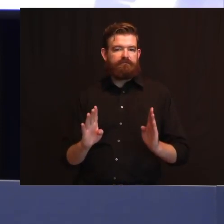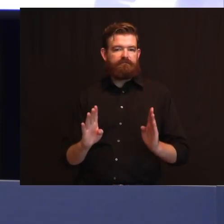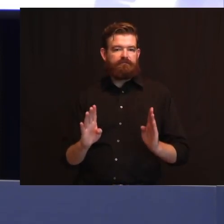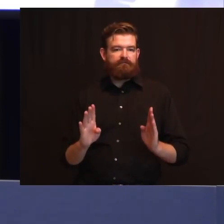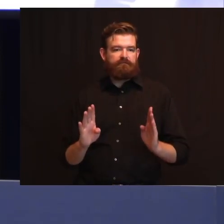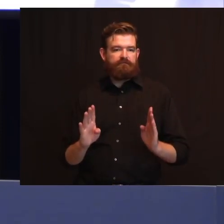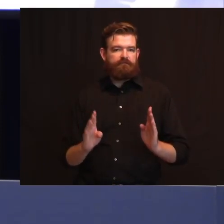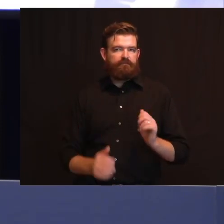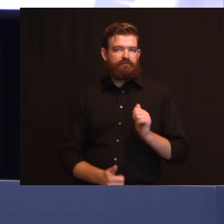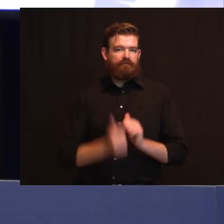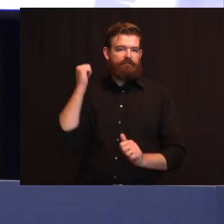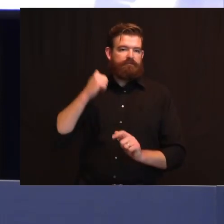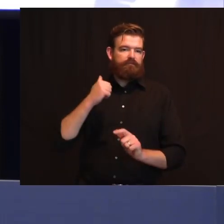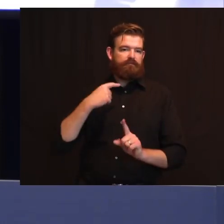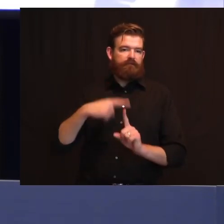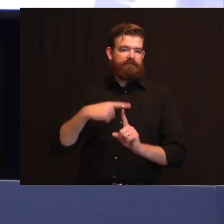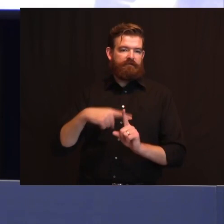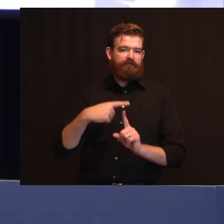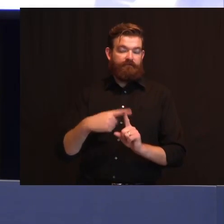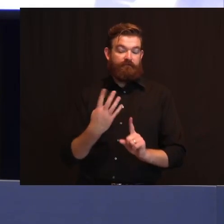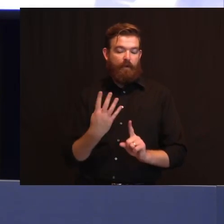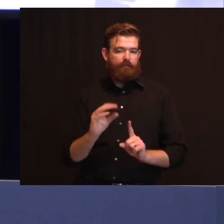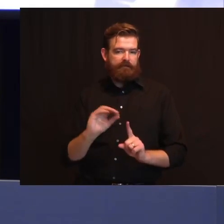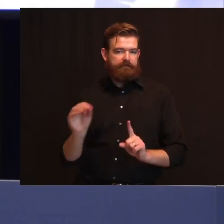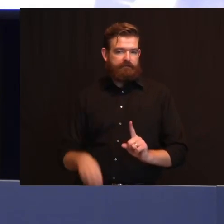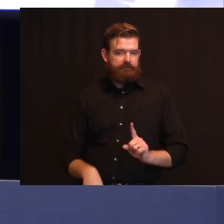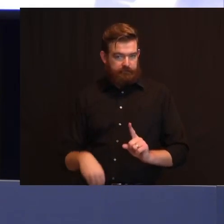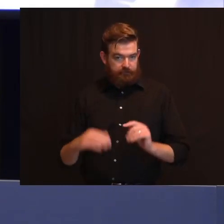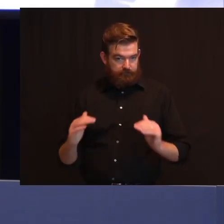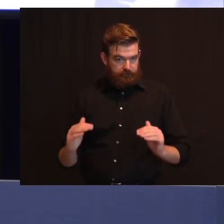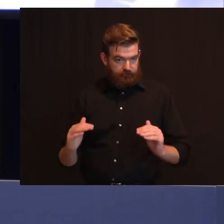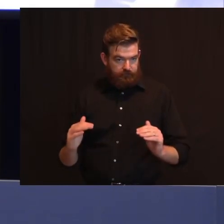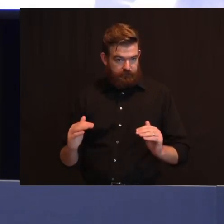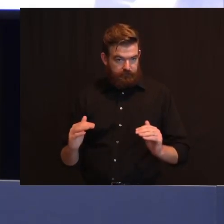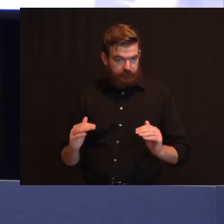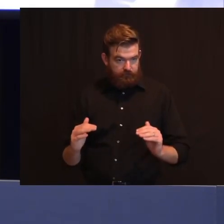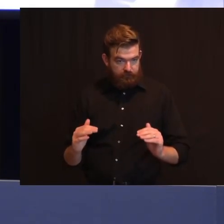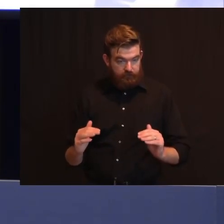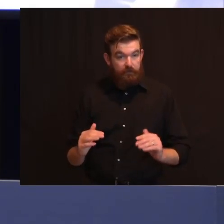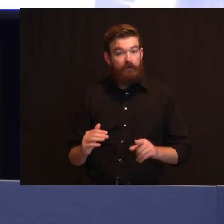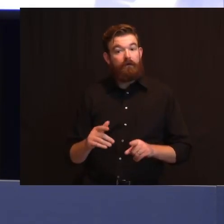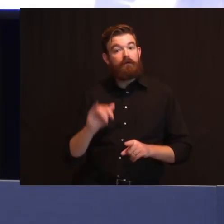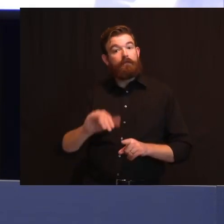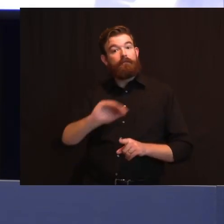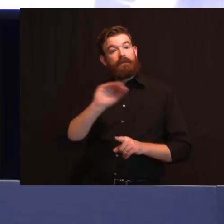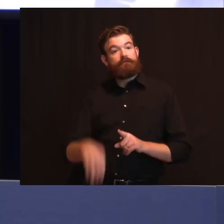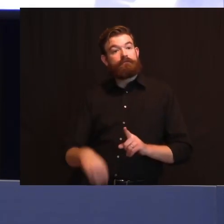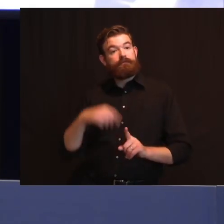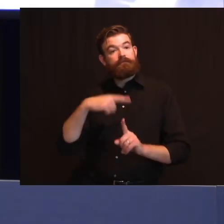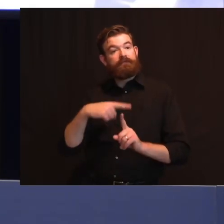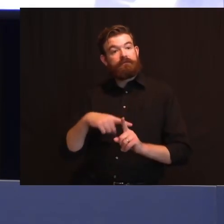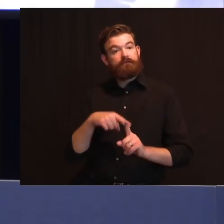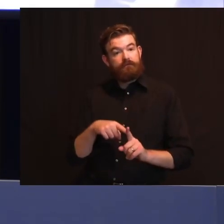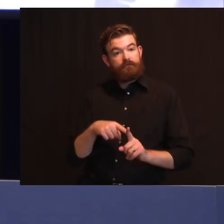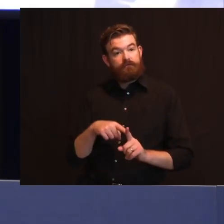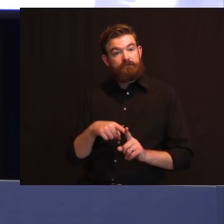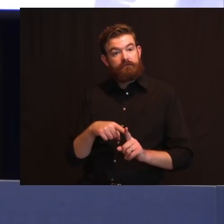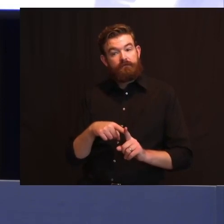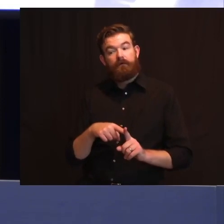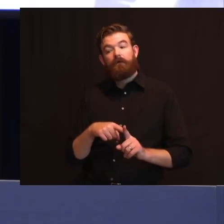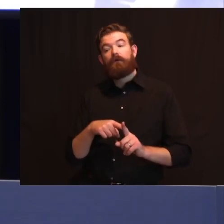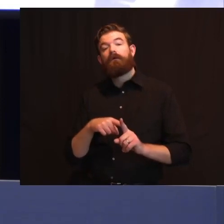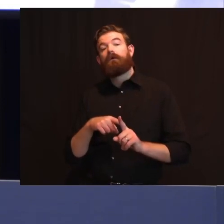positivity of 4%. Percent positivity among all other age groups is declining or remaining